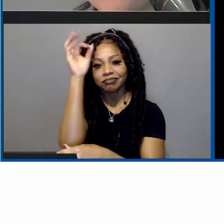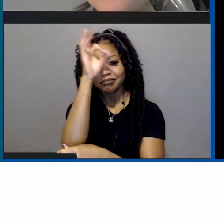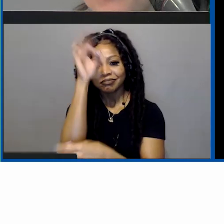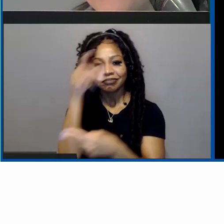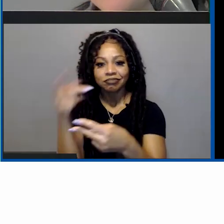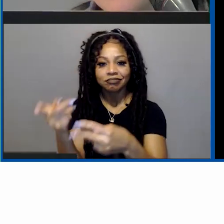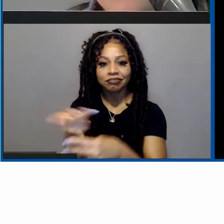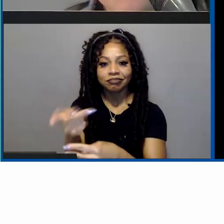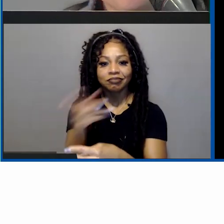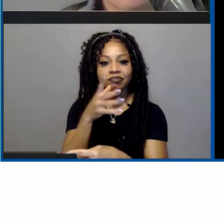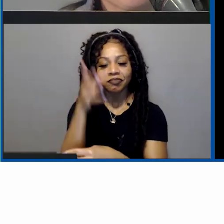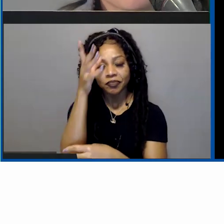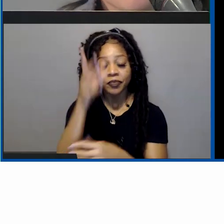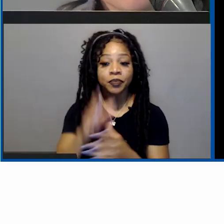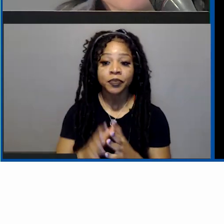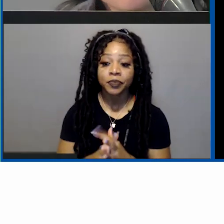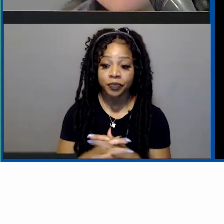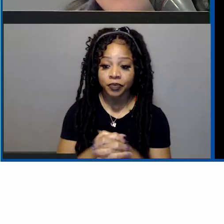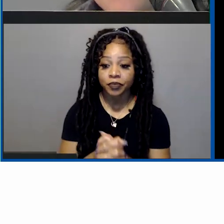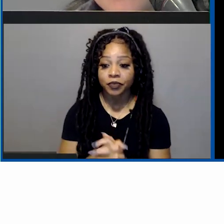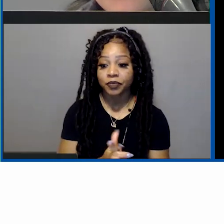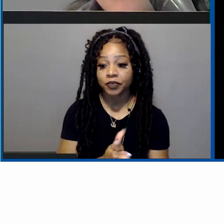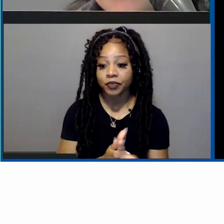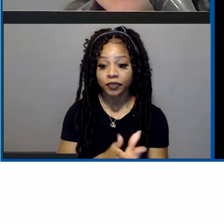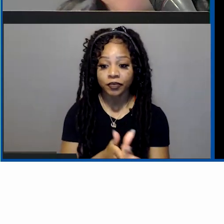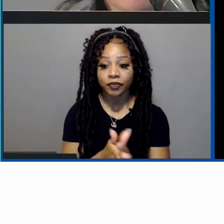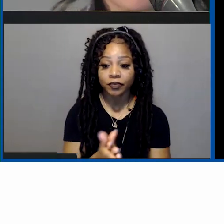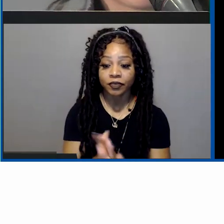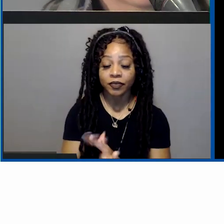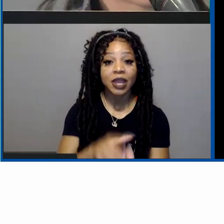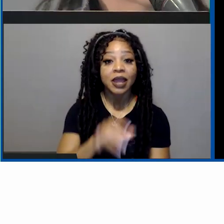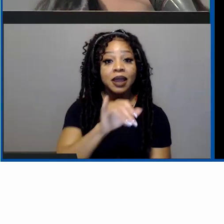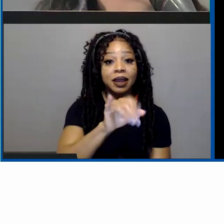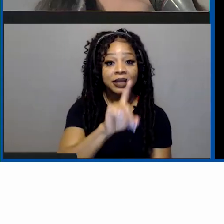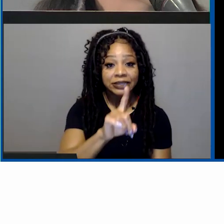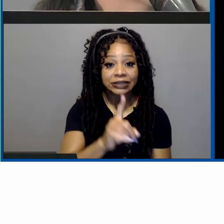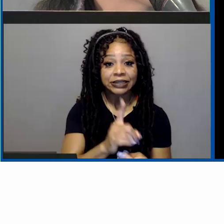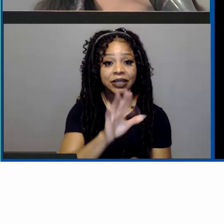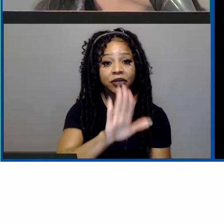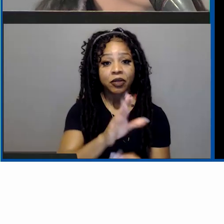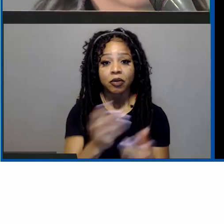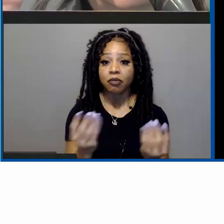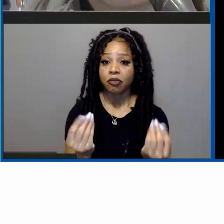conversations. Can they take their ID and belongings?